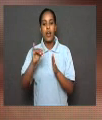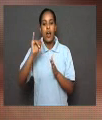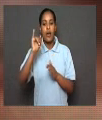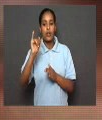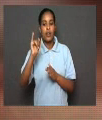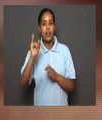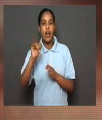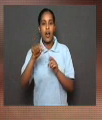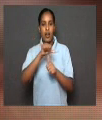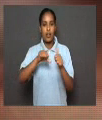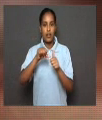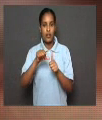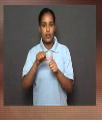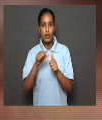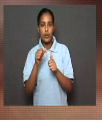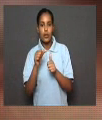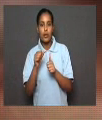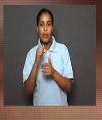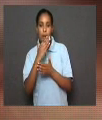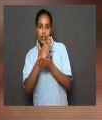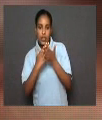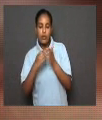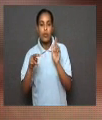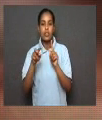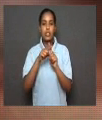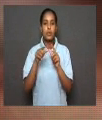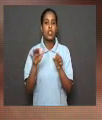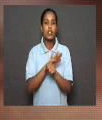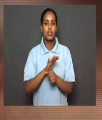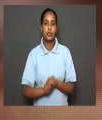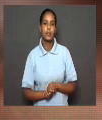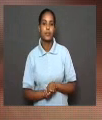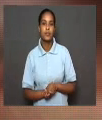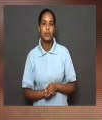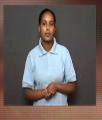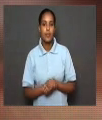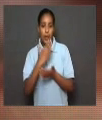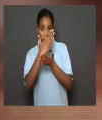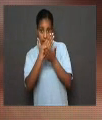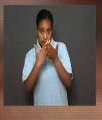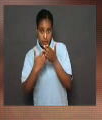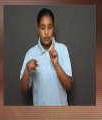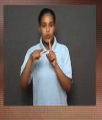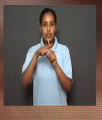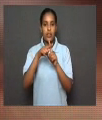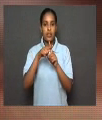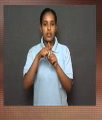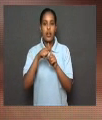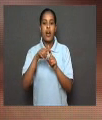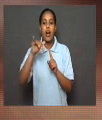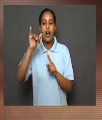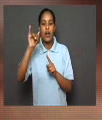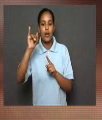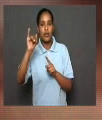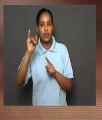iodine atom bears the partial positive charge. The partially positive